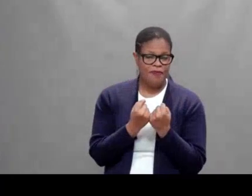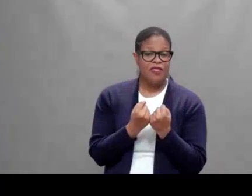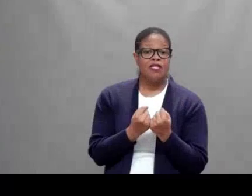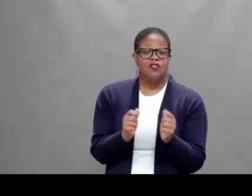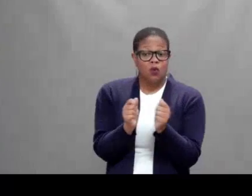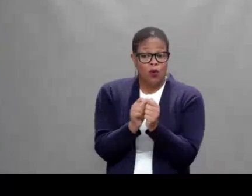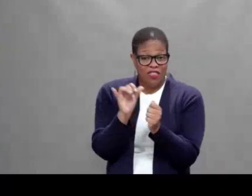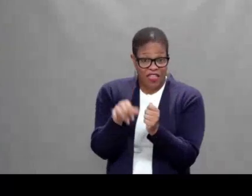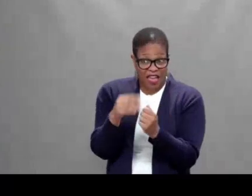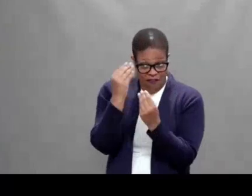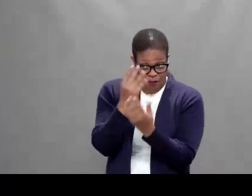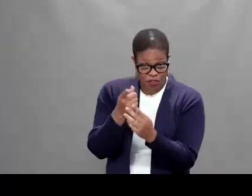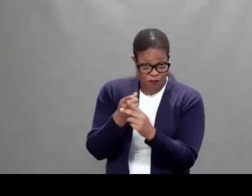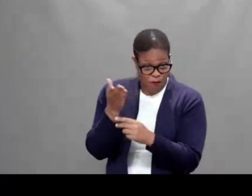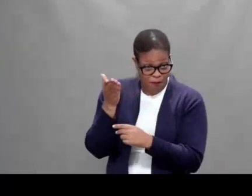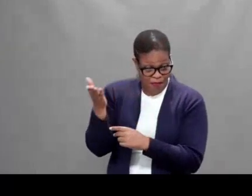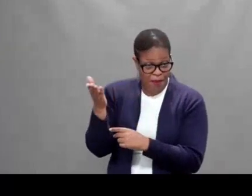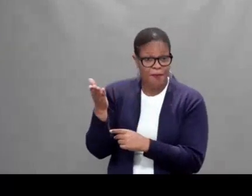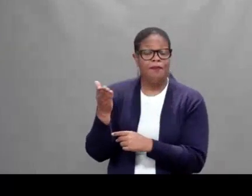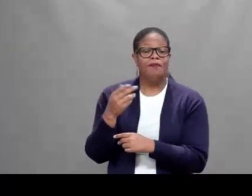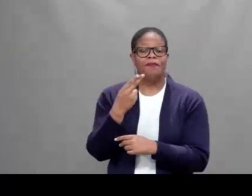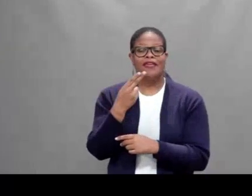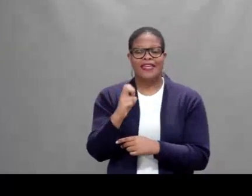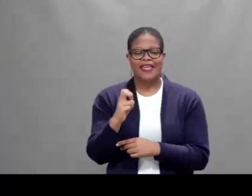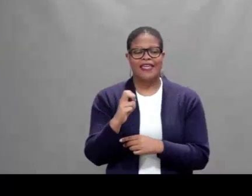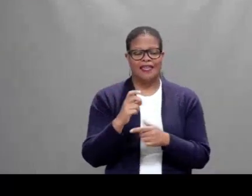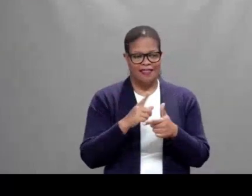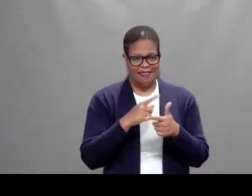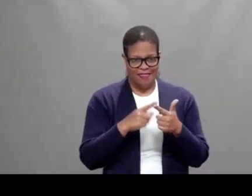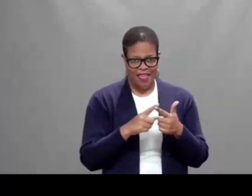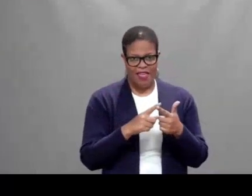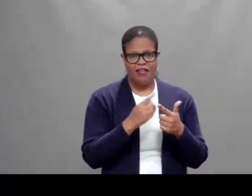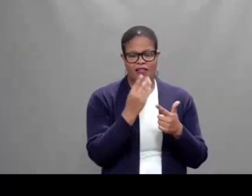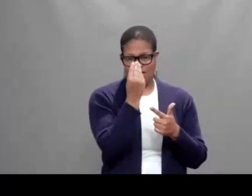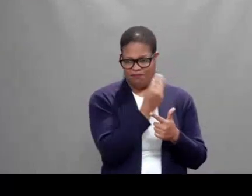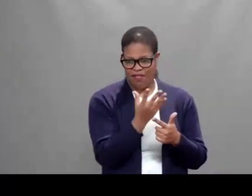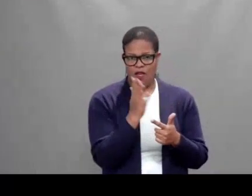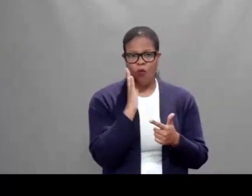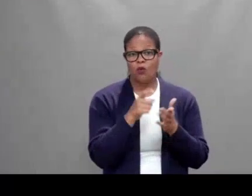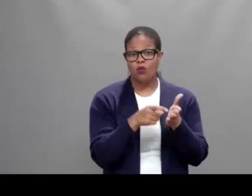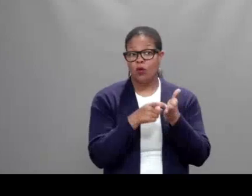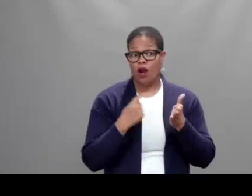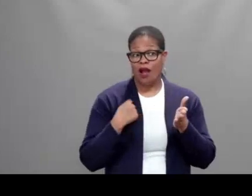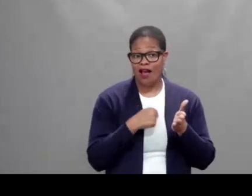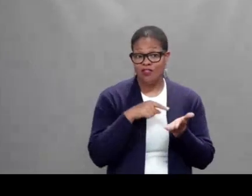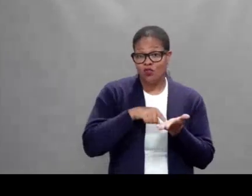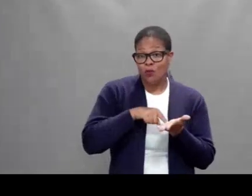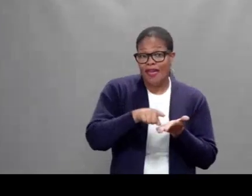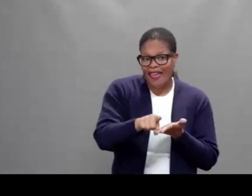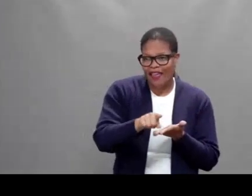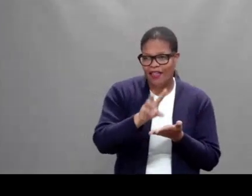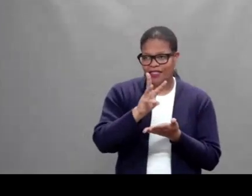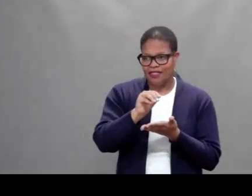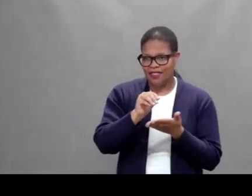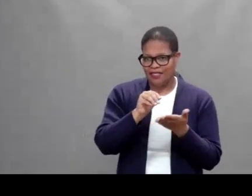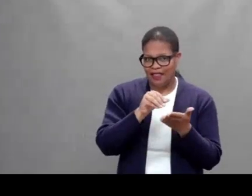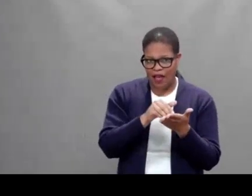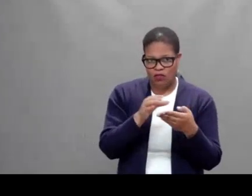that all being said, he then indicated that he would require us to pay